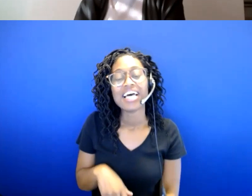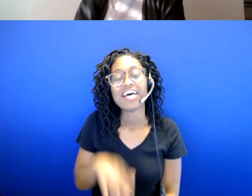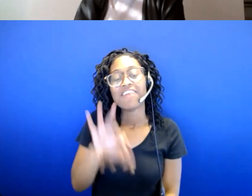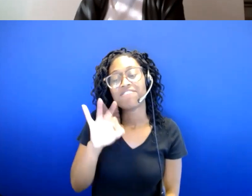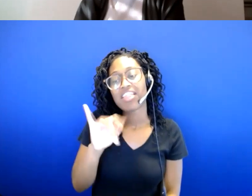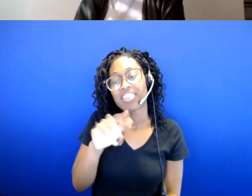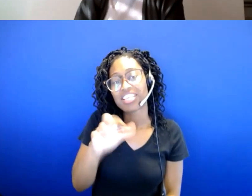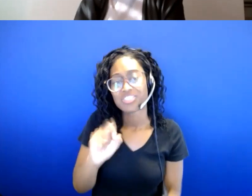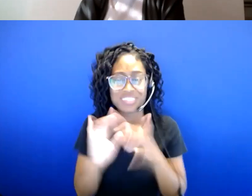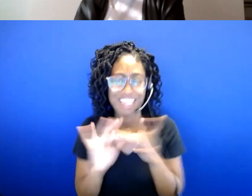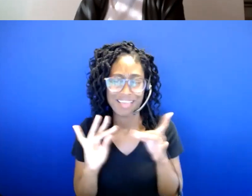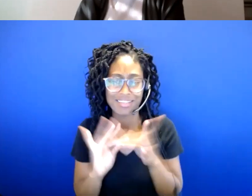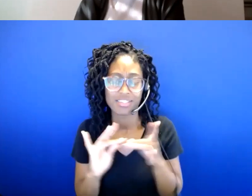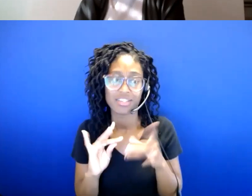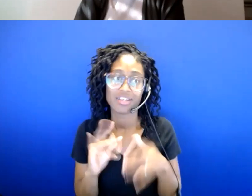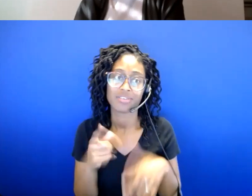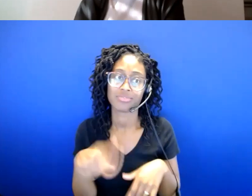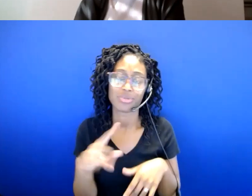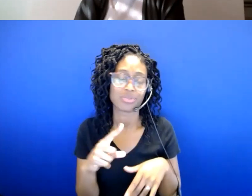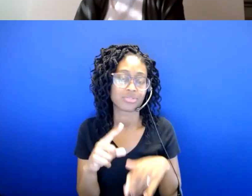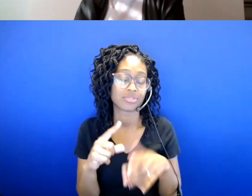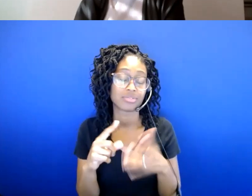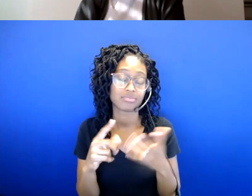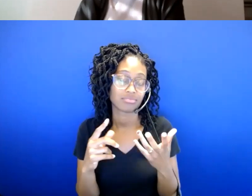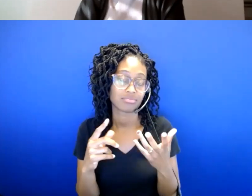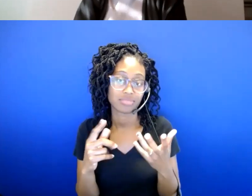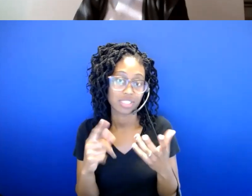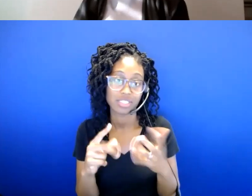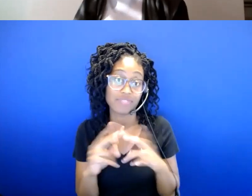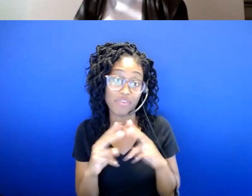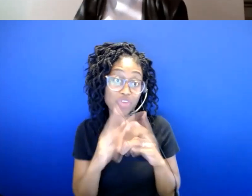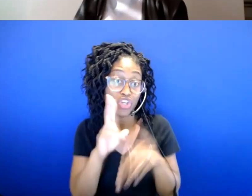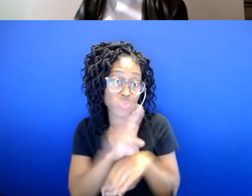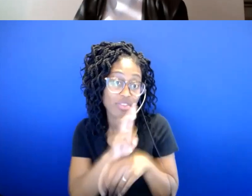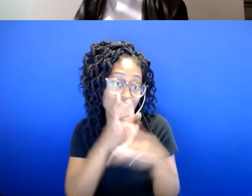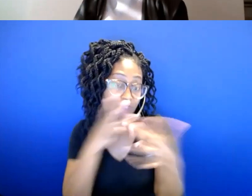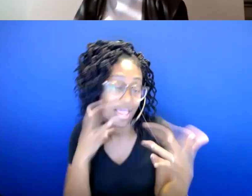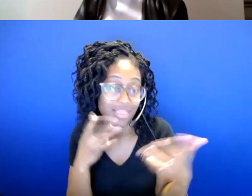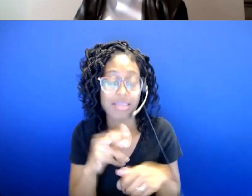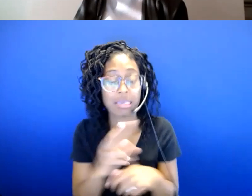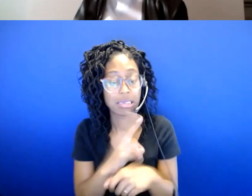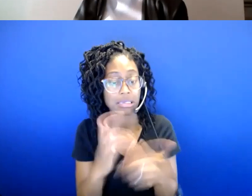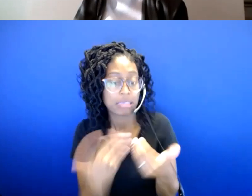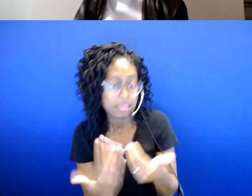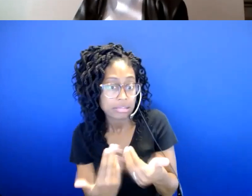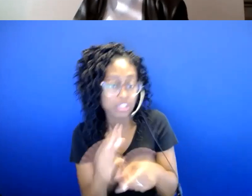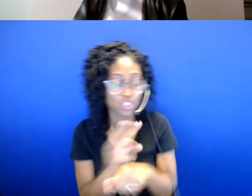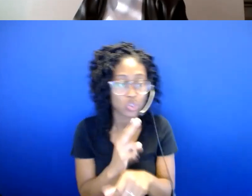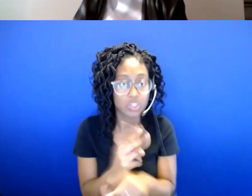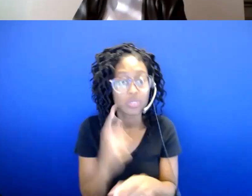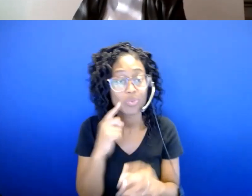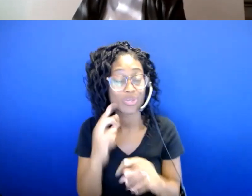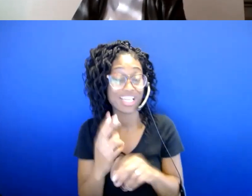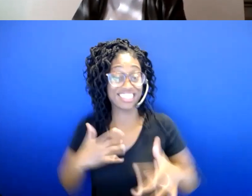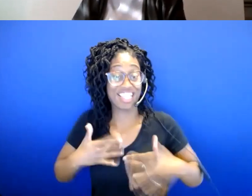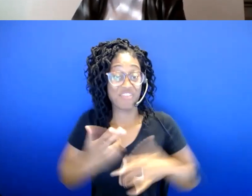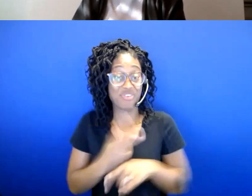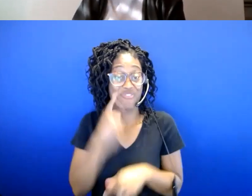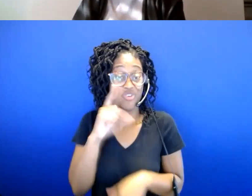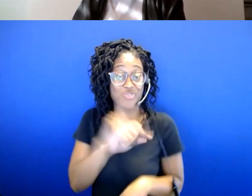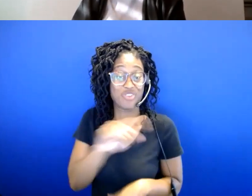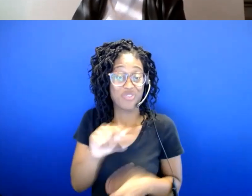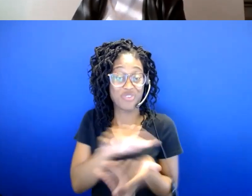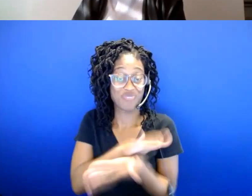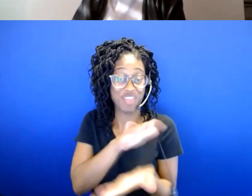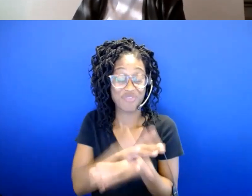intuitive. It's very easy to use. It's exciting because not only will we be using it for 2020 papers in 2021,